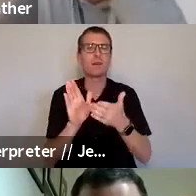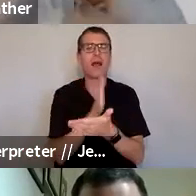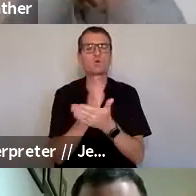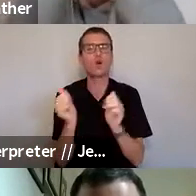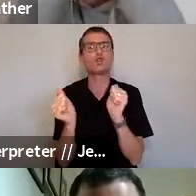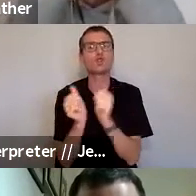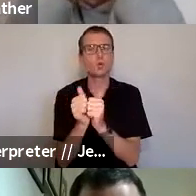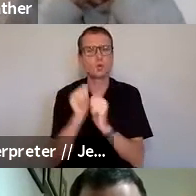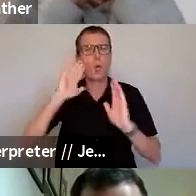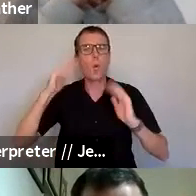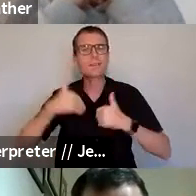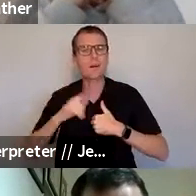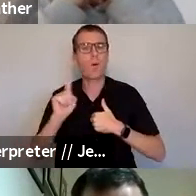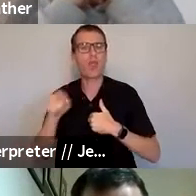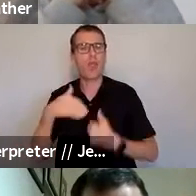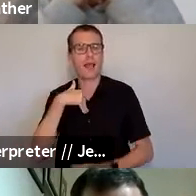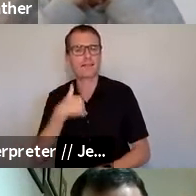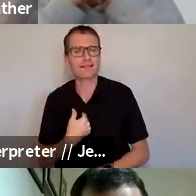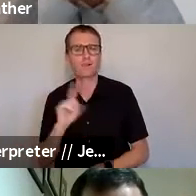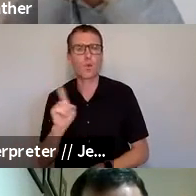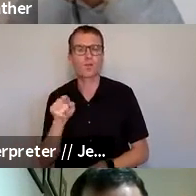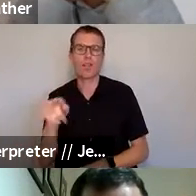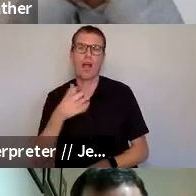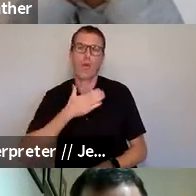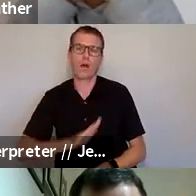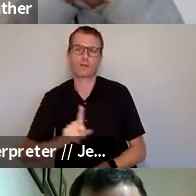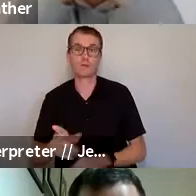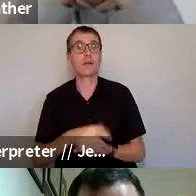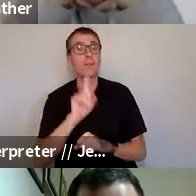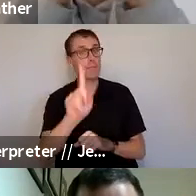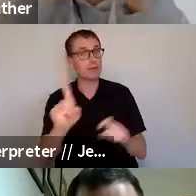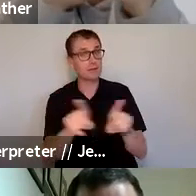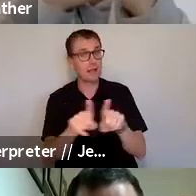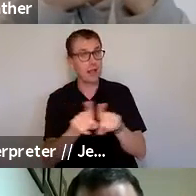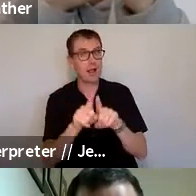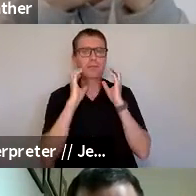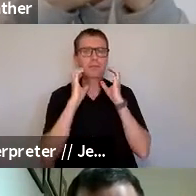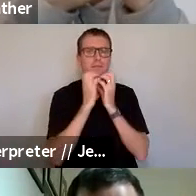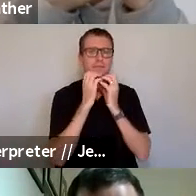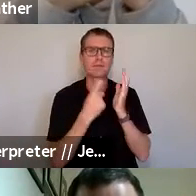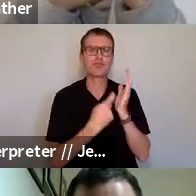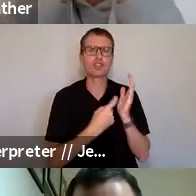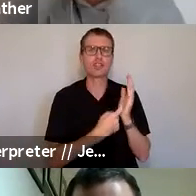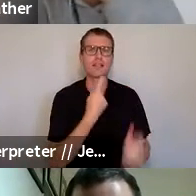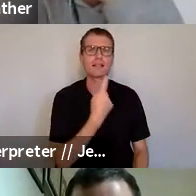and what they're wanting, but also making sure, as Richard said, these performances accessible not just for